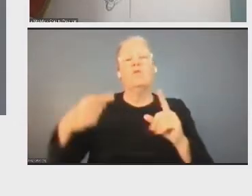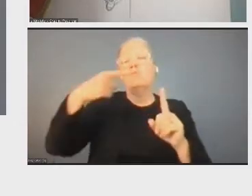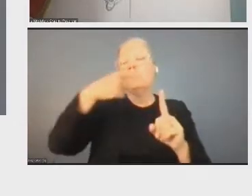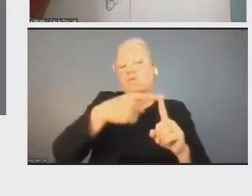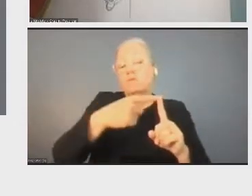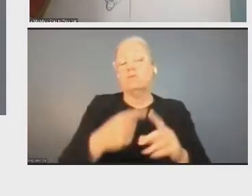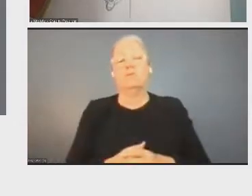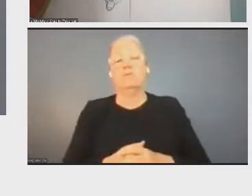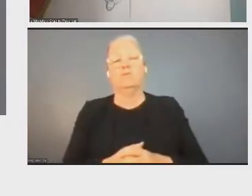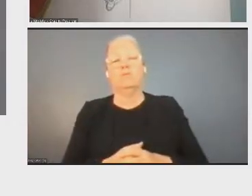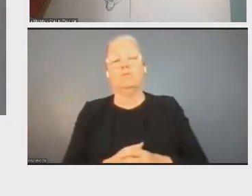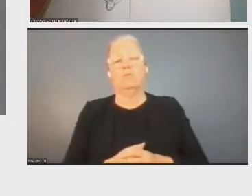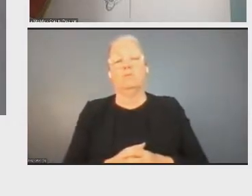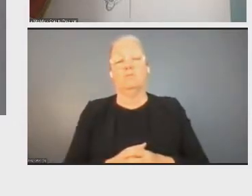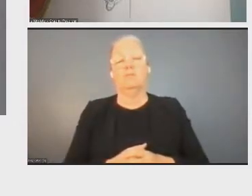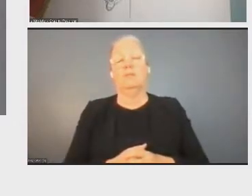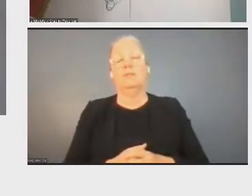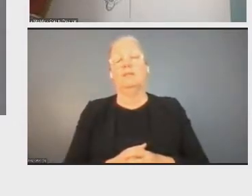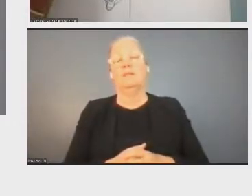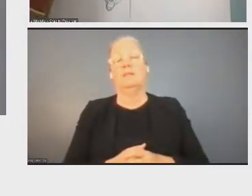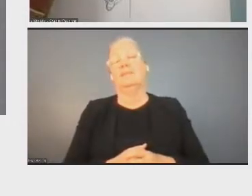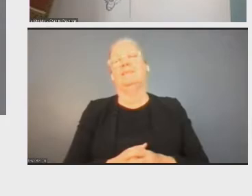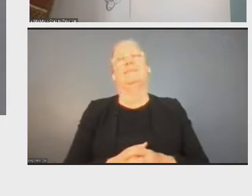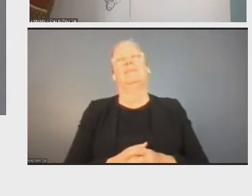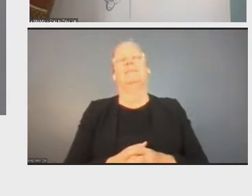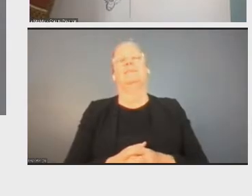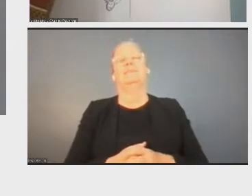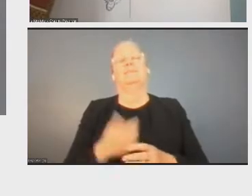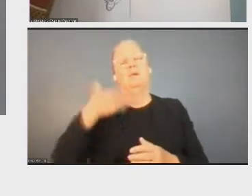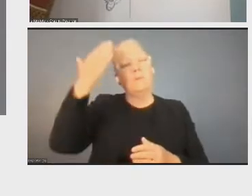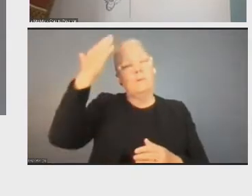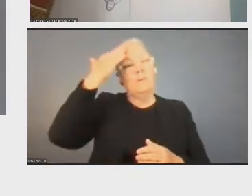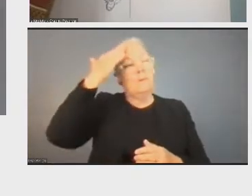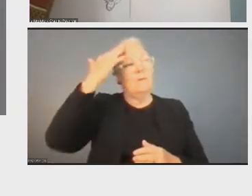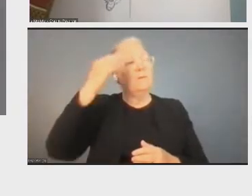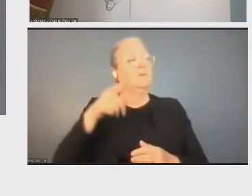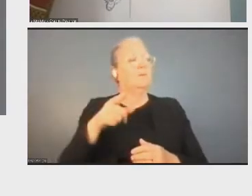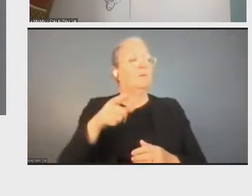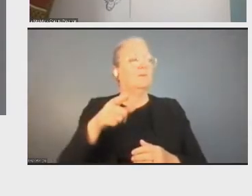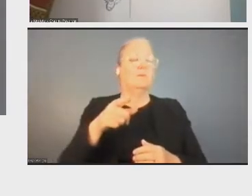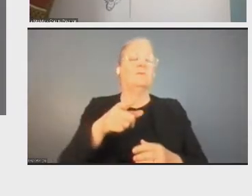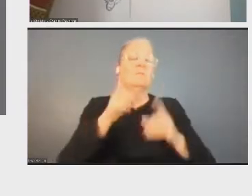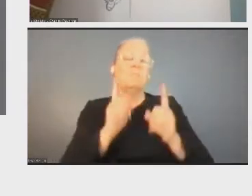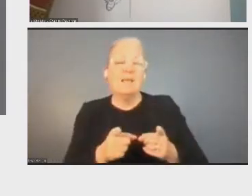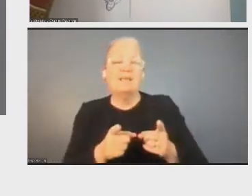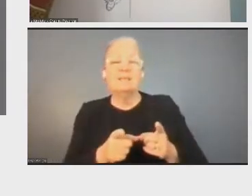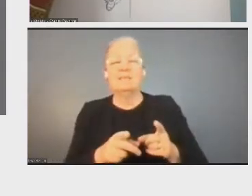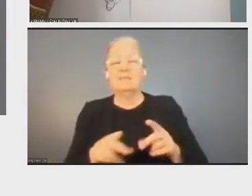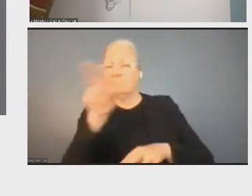far, it's not admissible that measures about environment